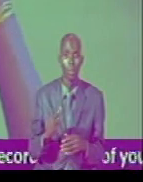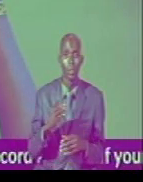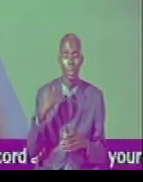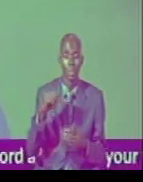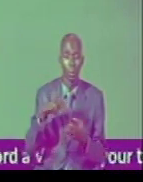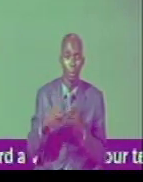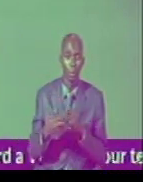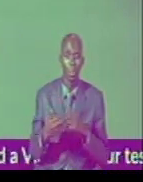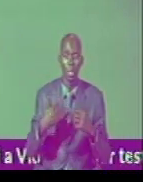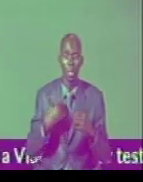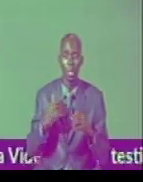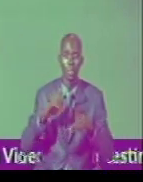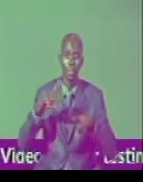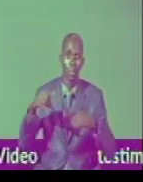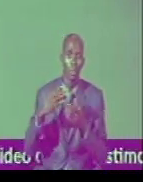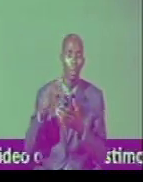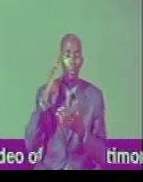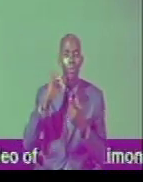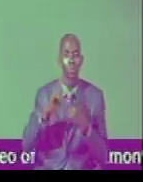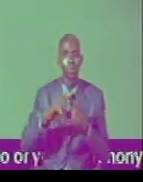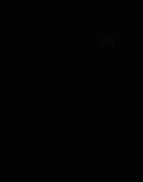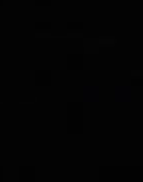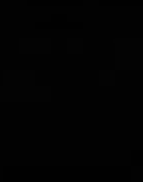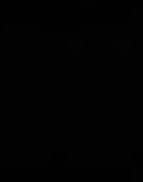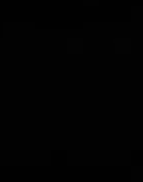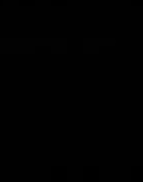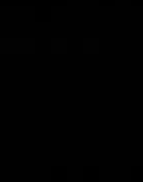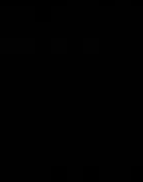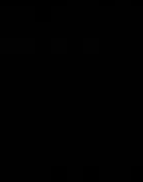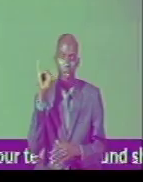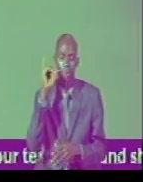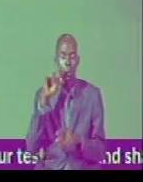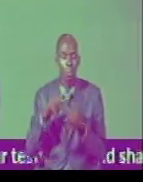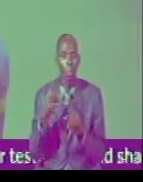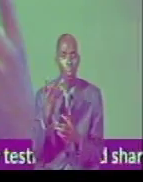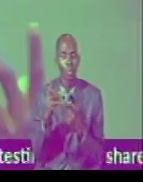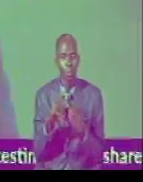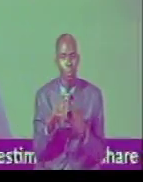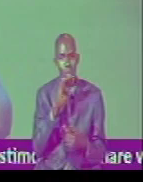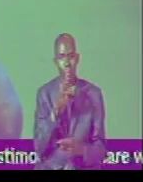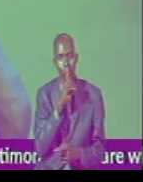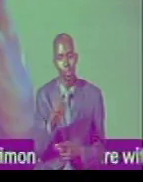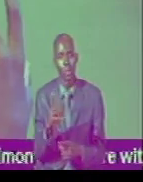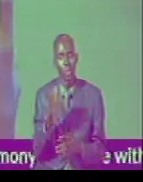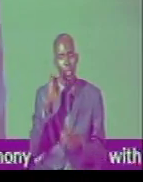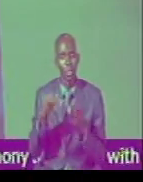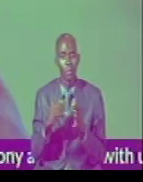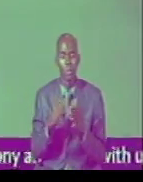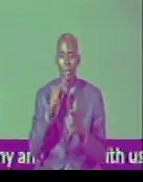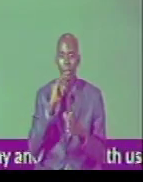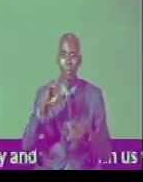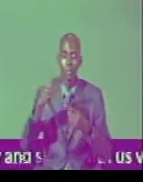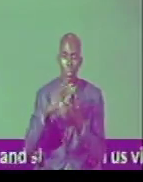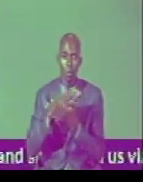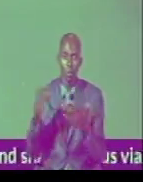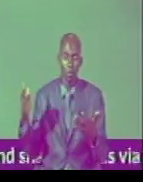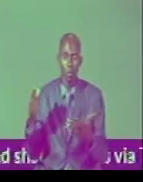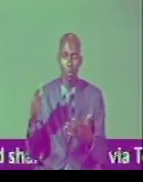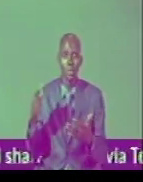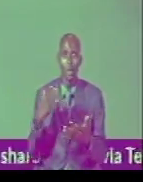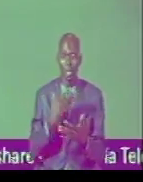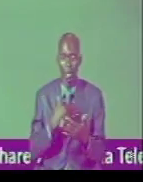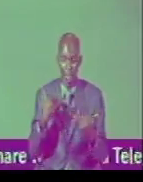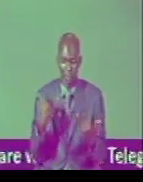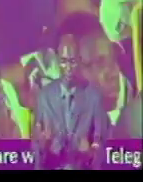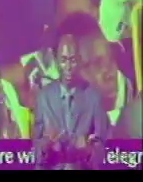to give this testimony yesterday, but I wanted to be sure if it has gone. And actually, I've not seen anything like